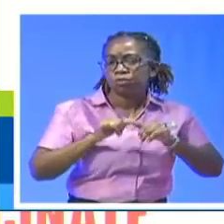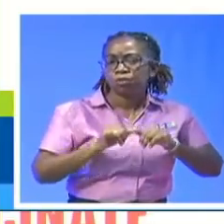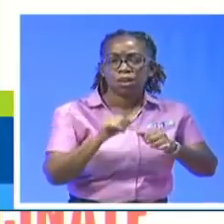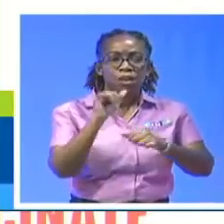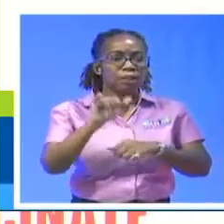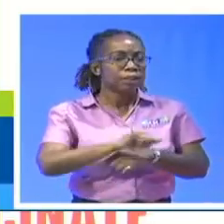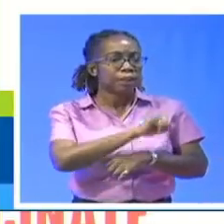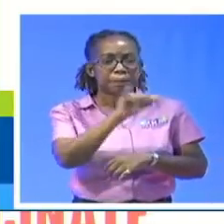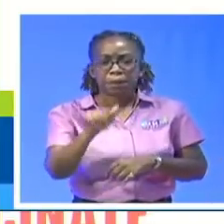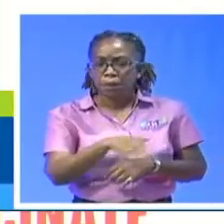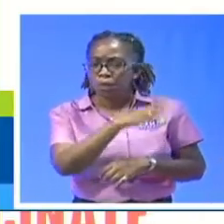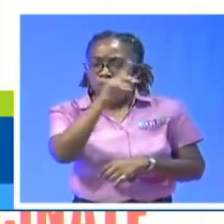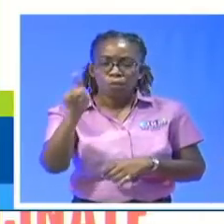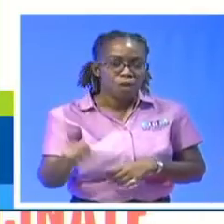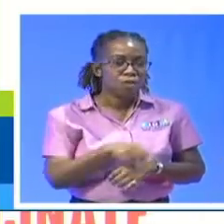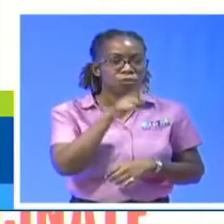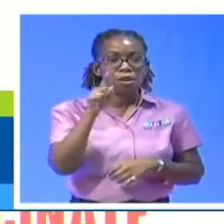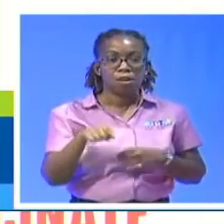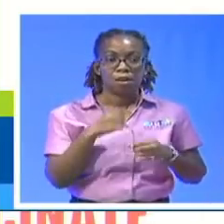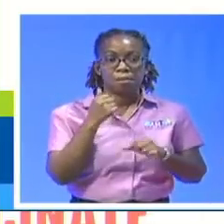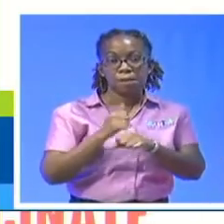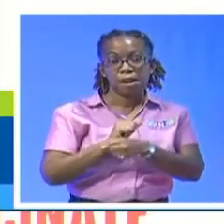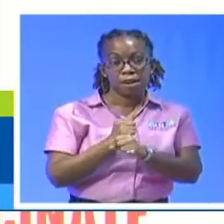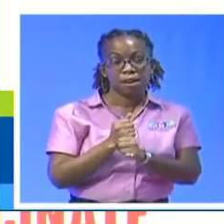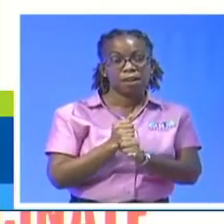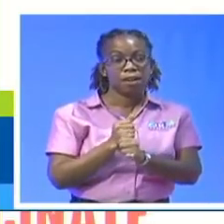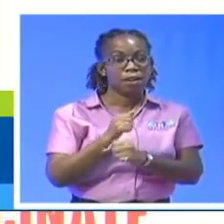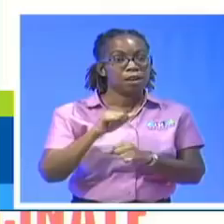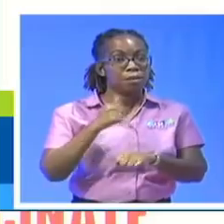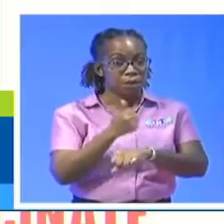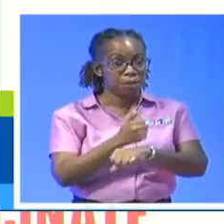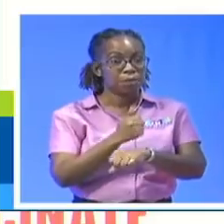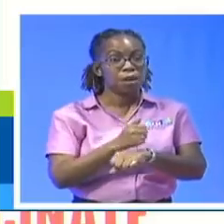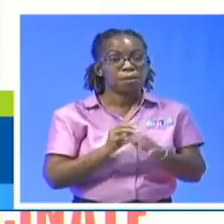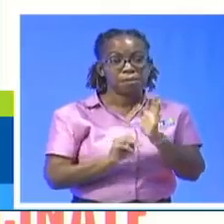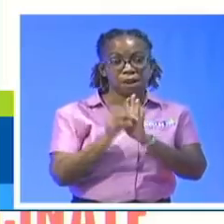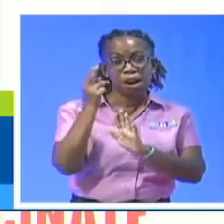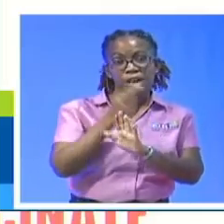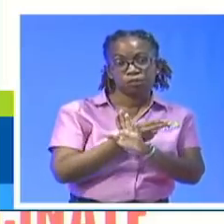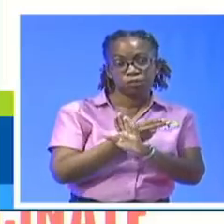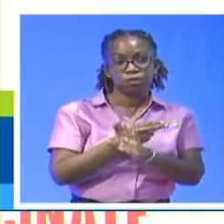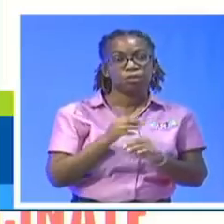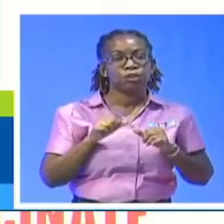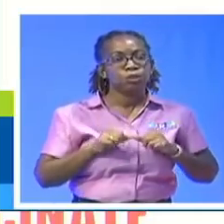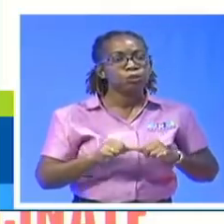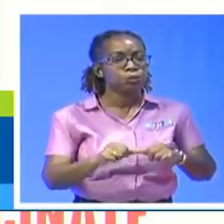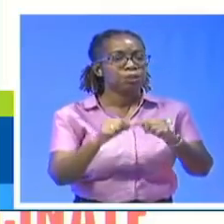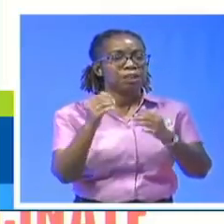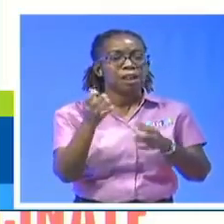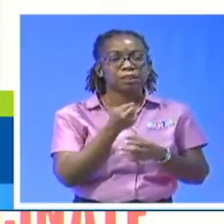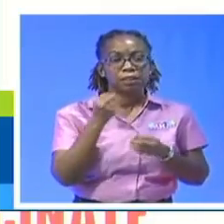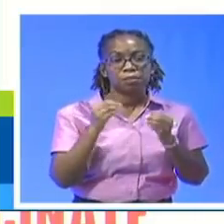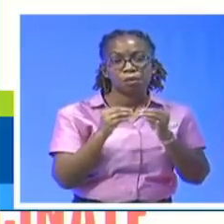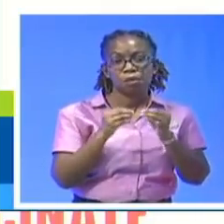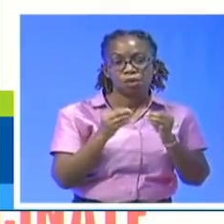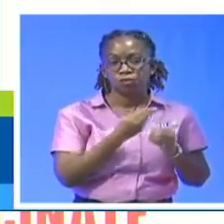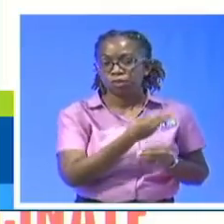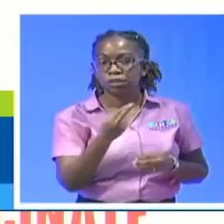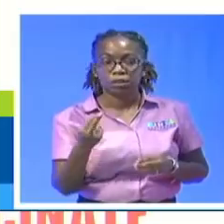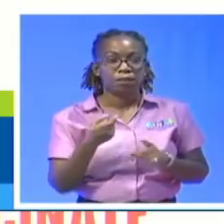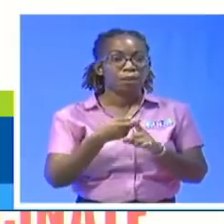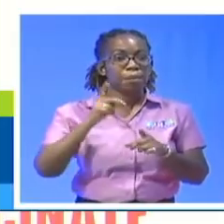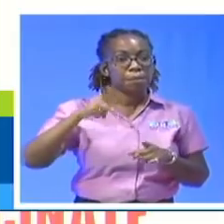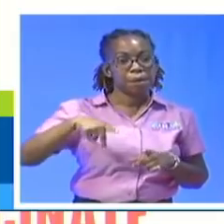of our HEOC in March of 2020, our activities continue to be coordination and procurement of resource demands from PPE,